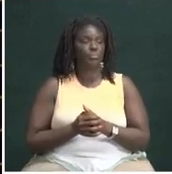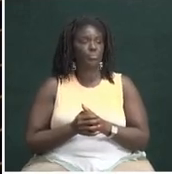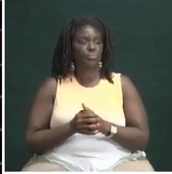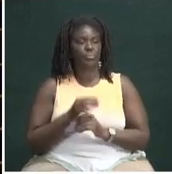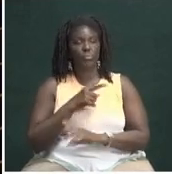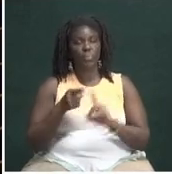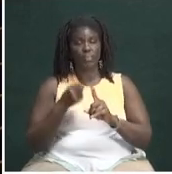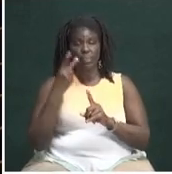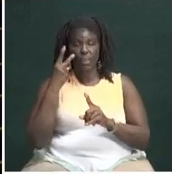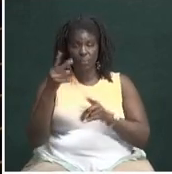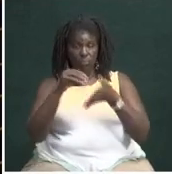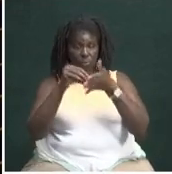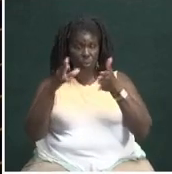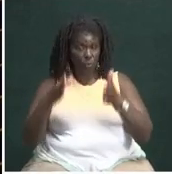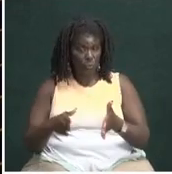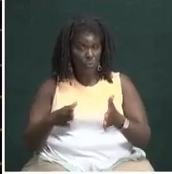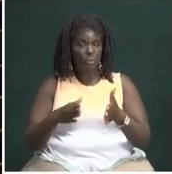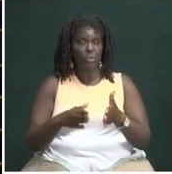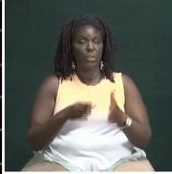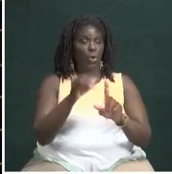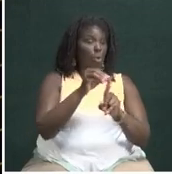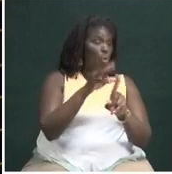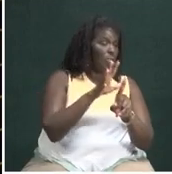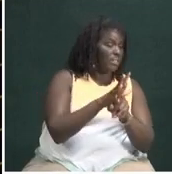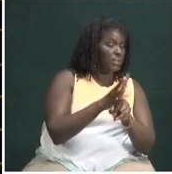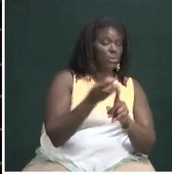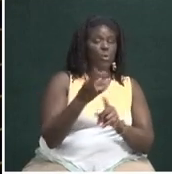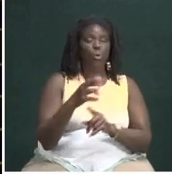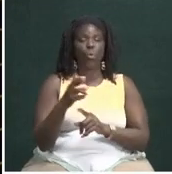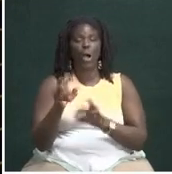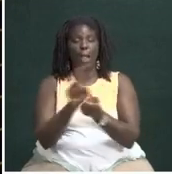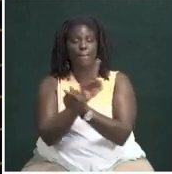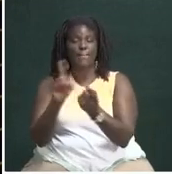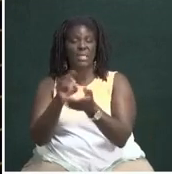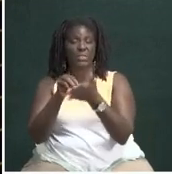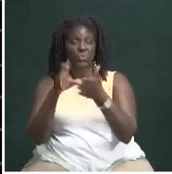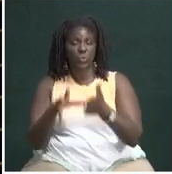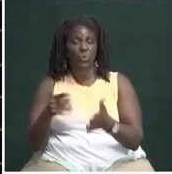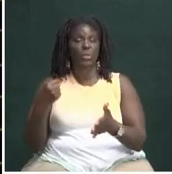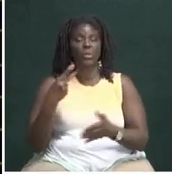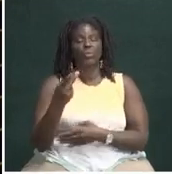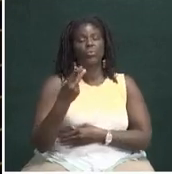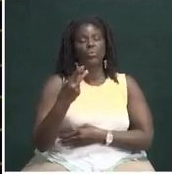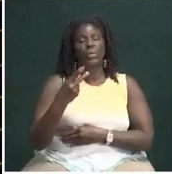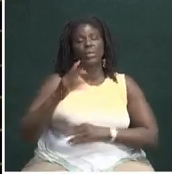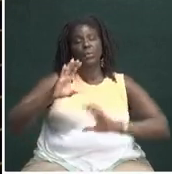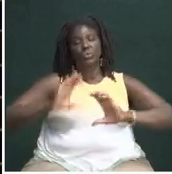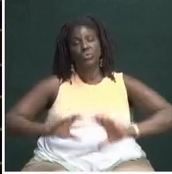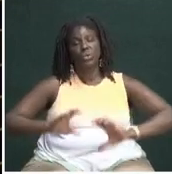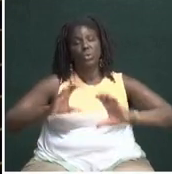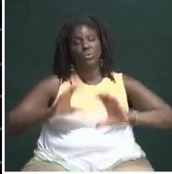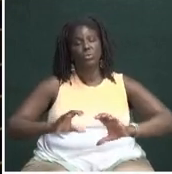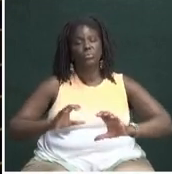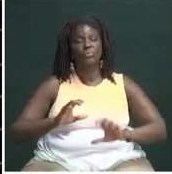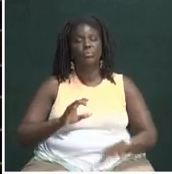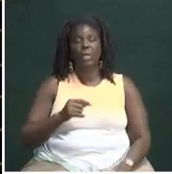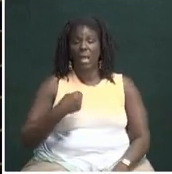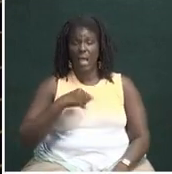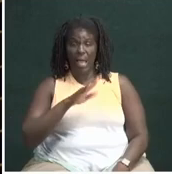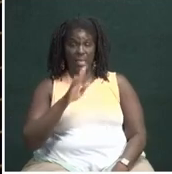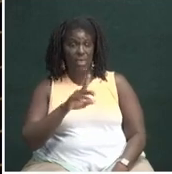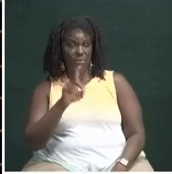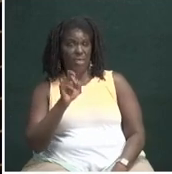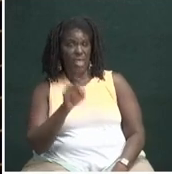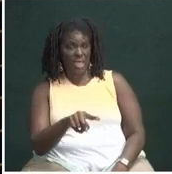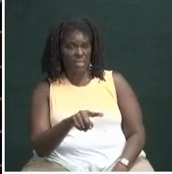I see students either at orientation or on campus and we're starting to have a conversation, I never